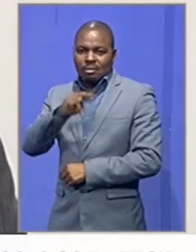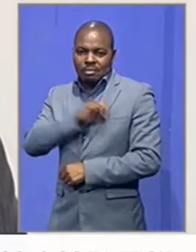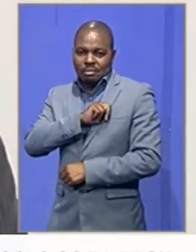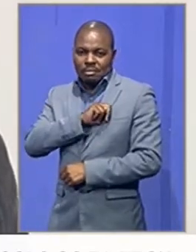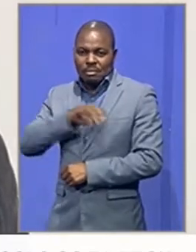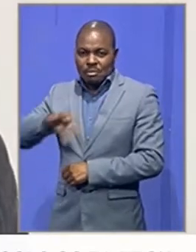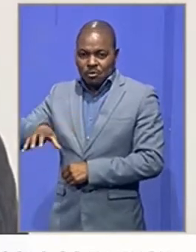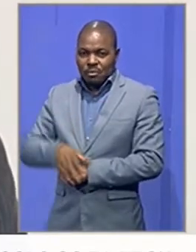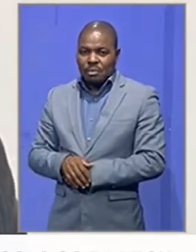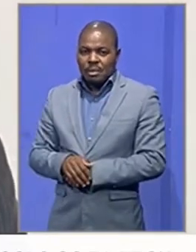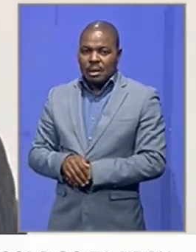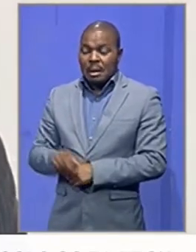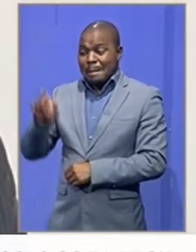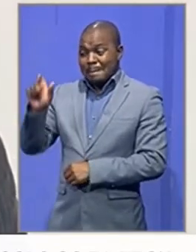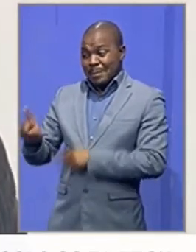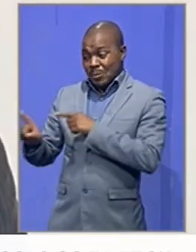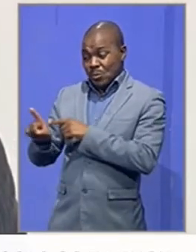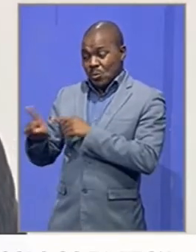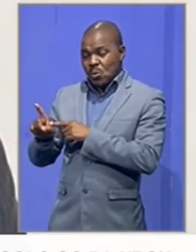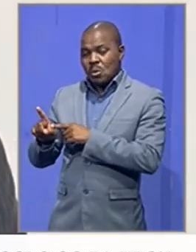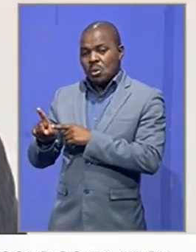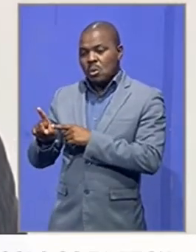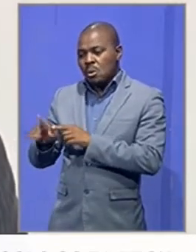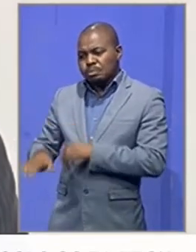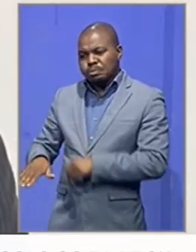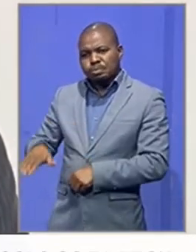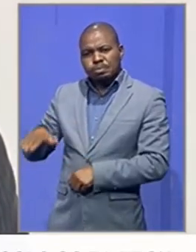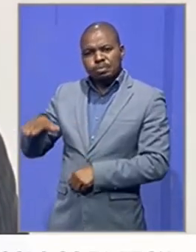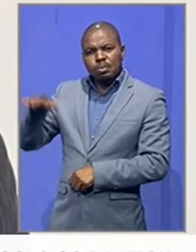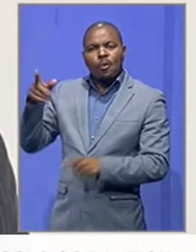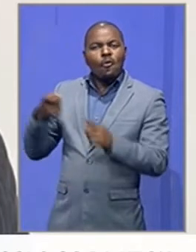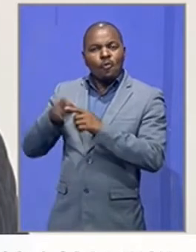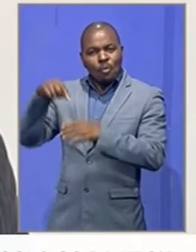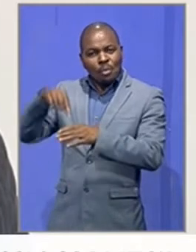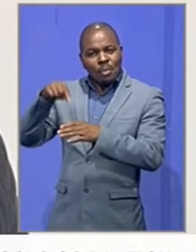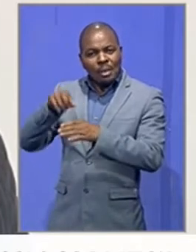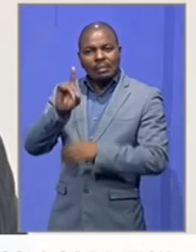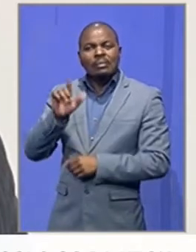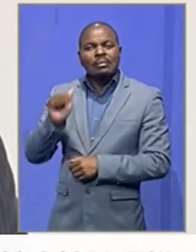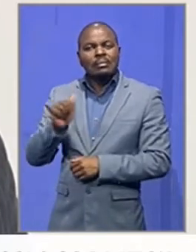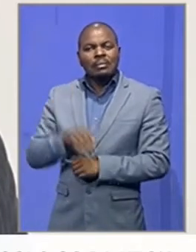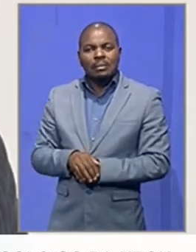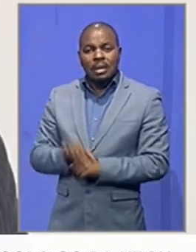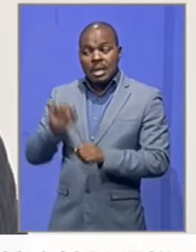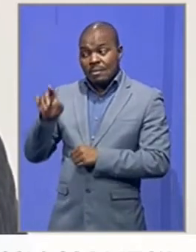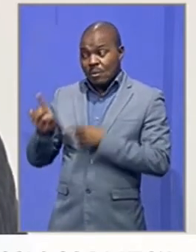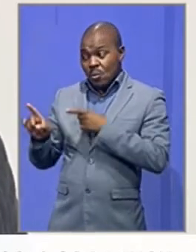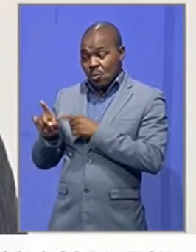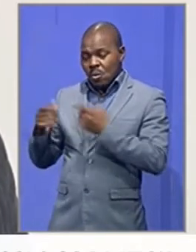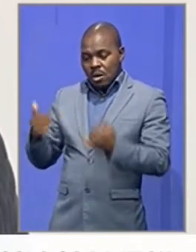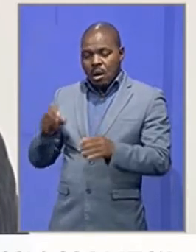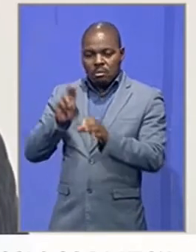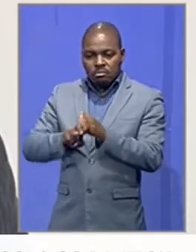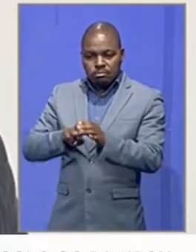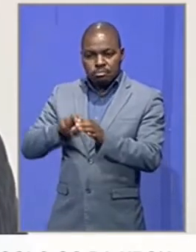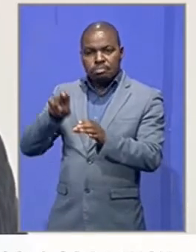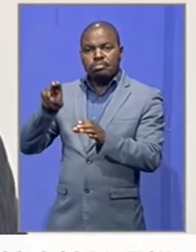This is one person who grew within the party, and if she leaves the party,